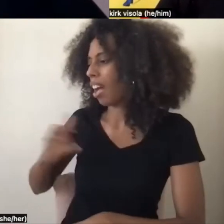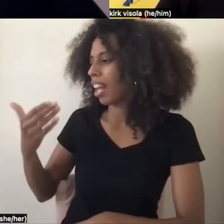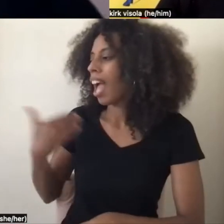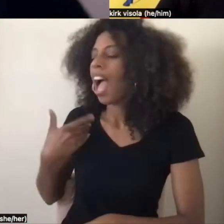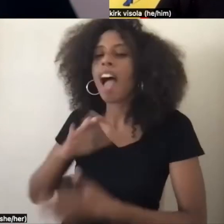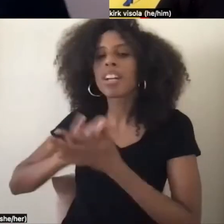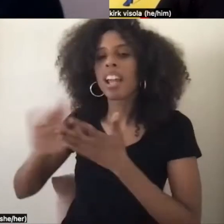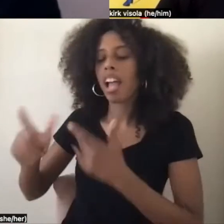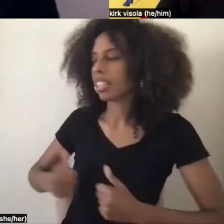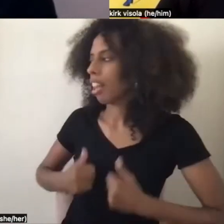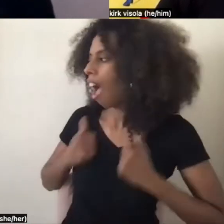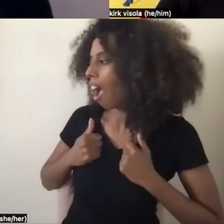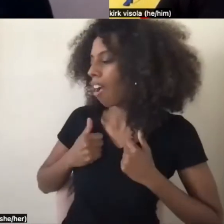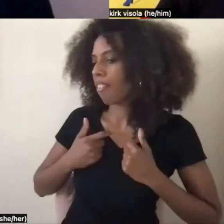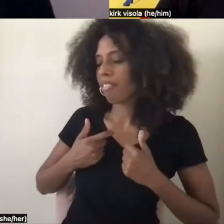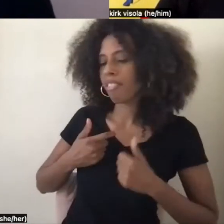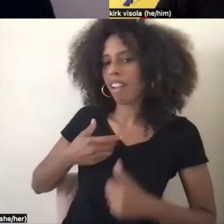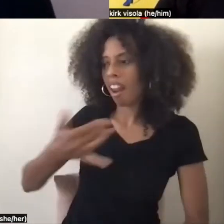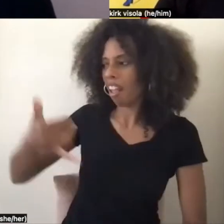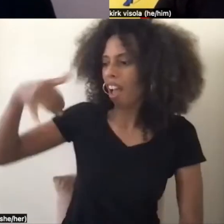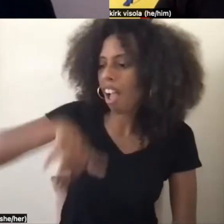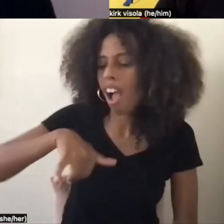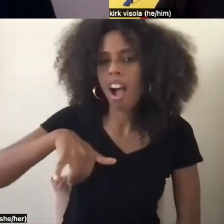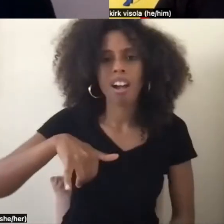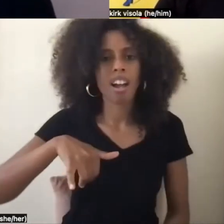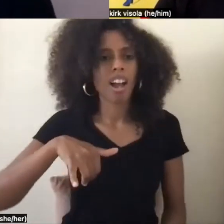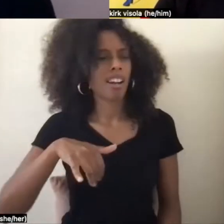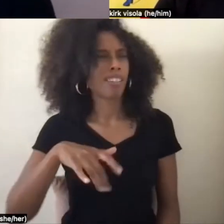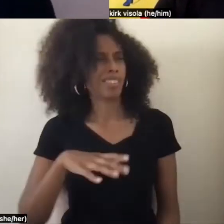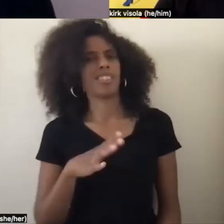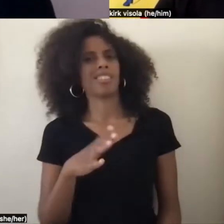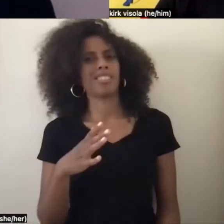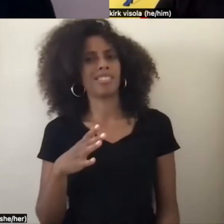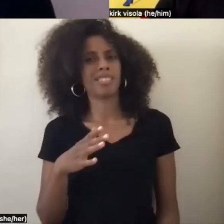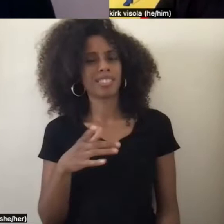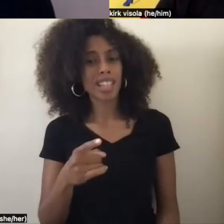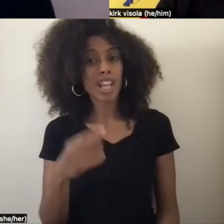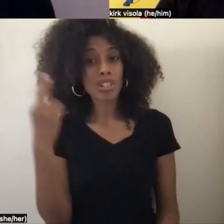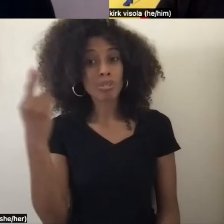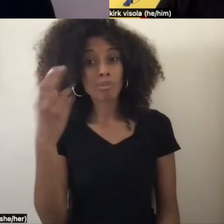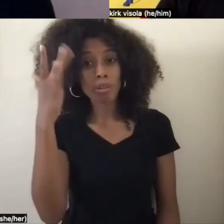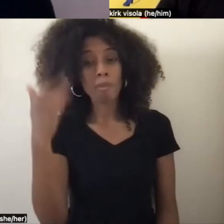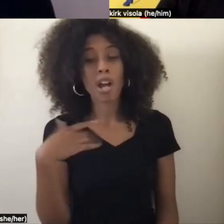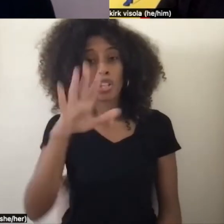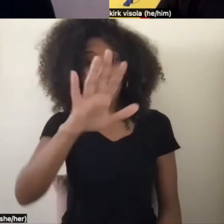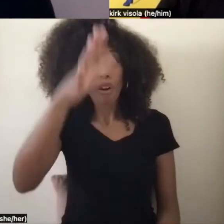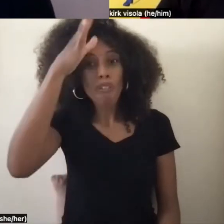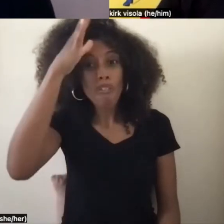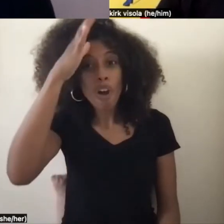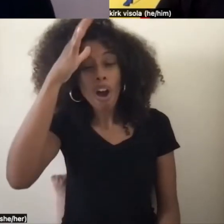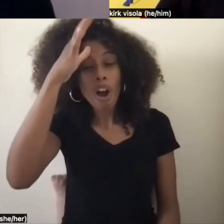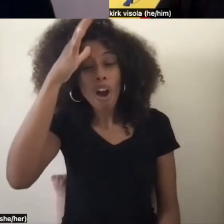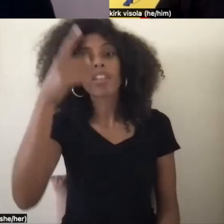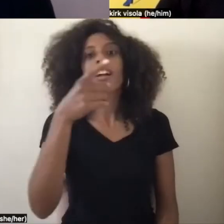I'm thinking, dude, there's a reason why your dad ran the company and you didn't, you spoiled little